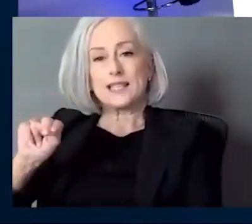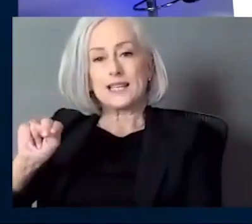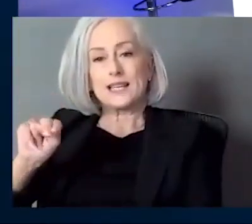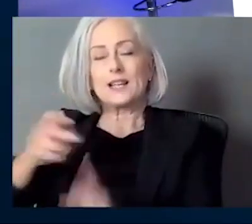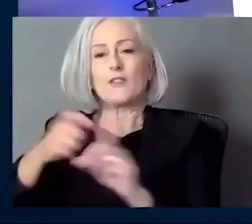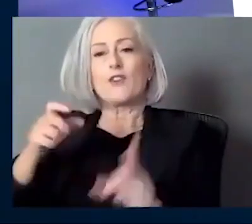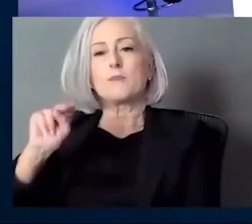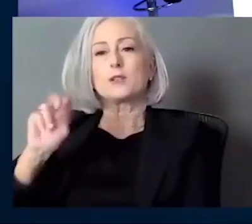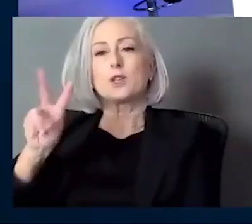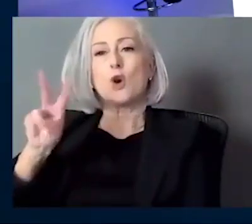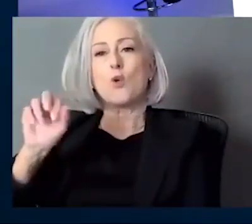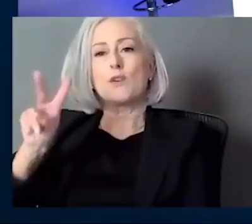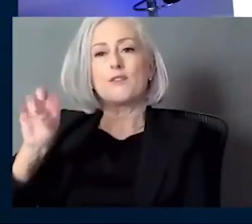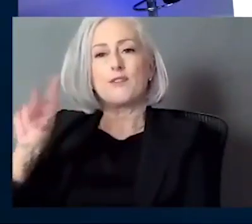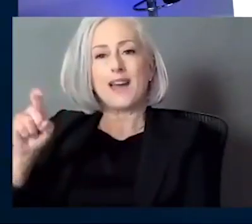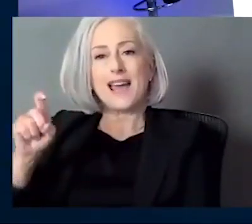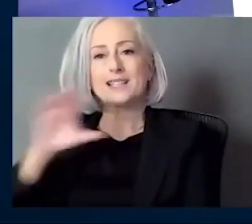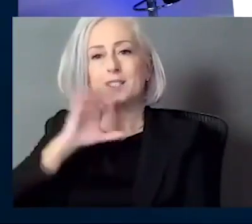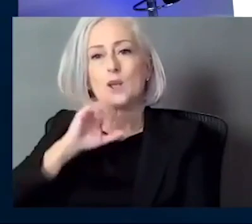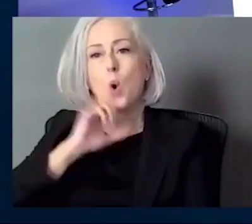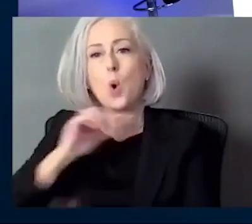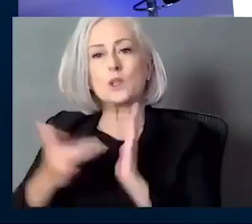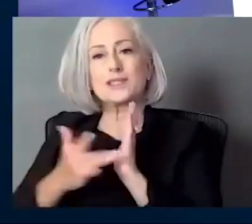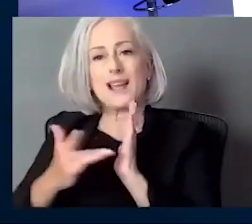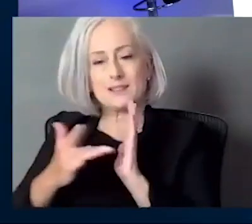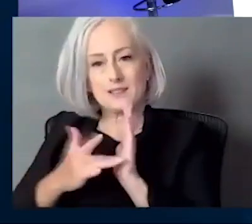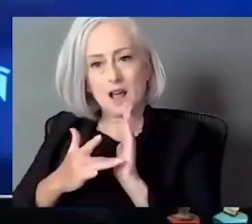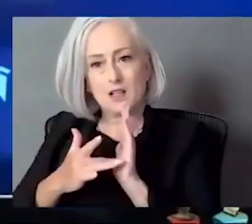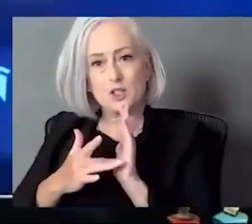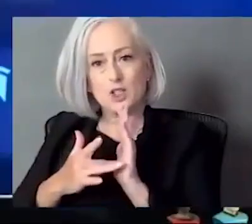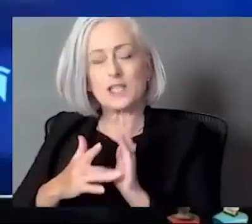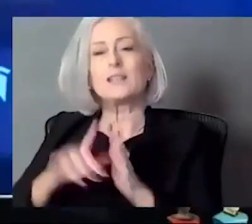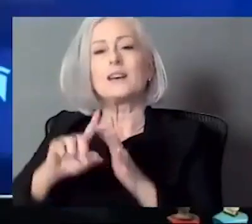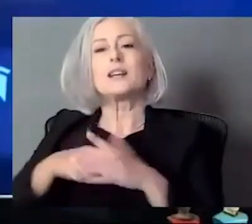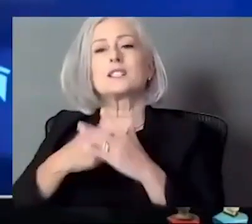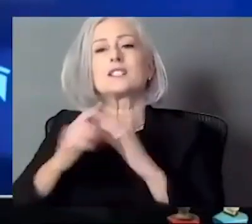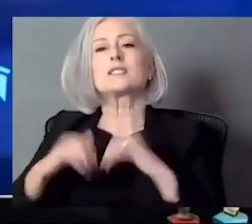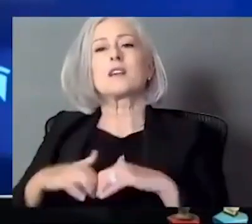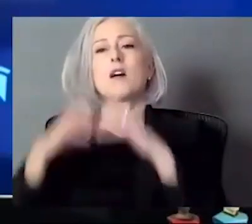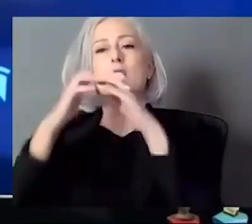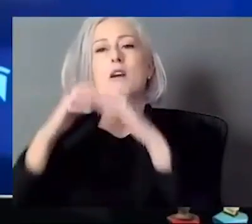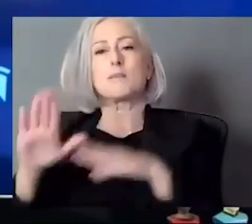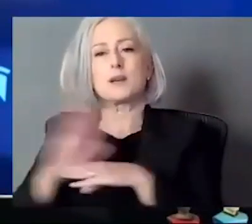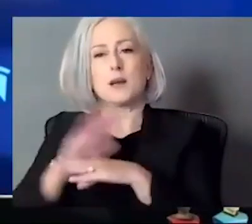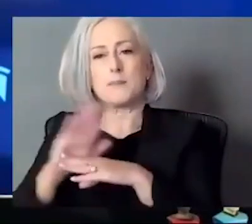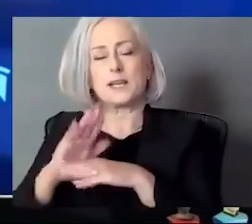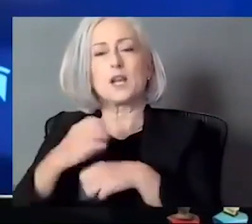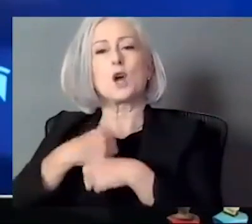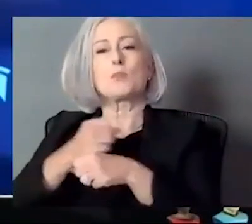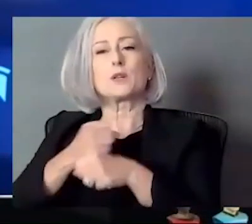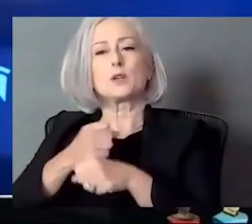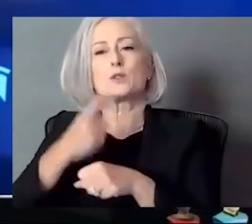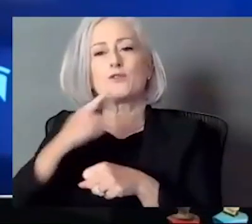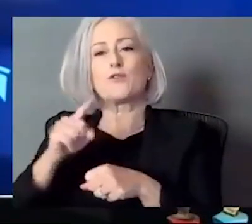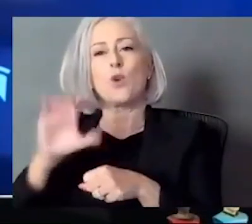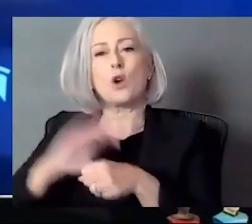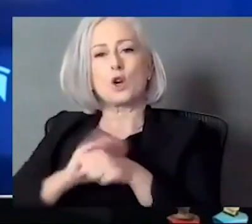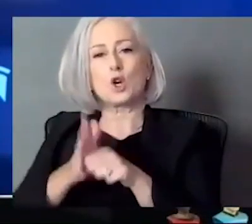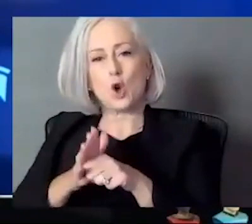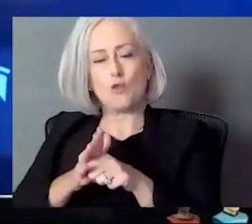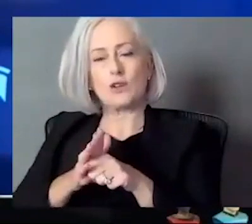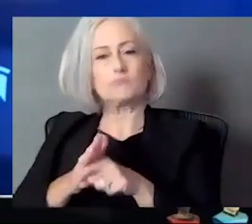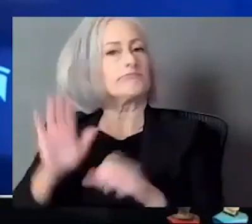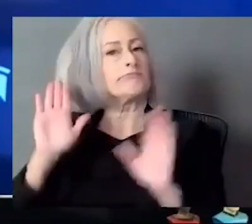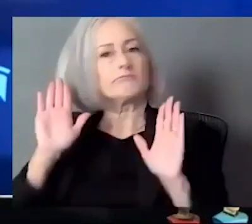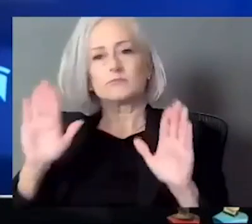It's actually an older technology, but they are the first to be able to produce it for the COVID-19 pandemic, and it had outstanding efficacy in their